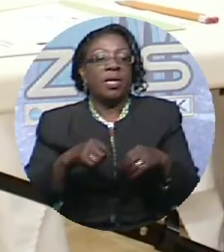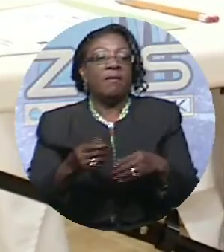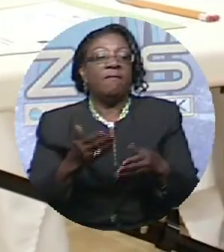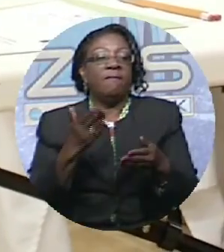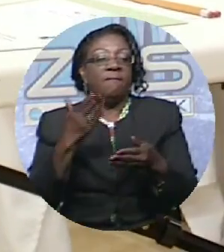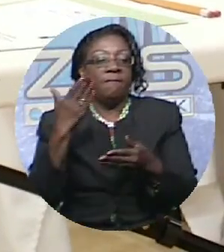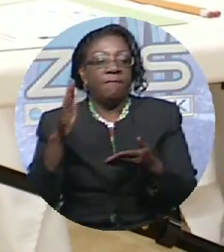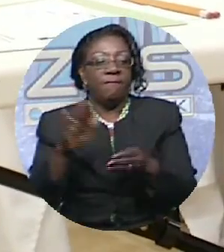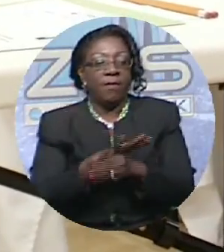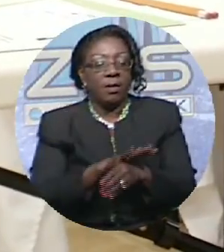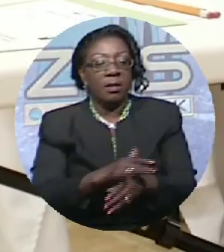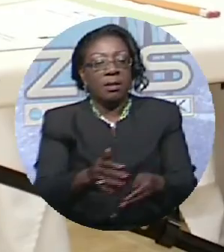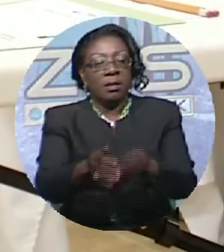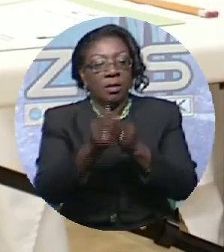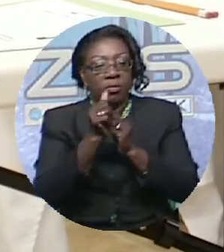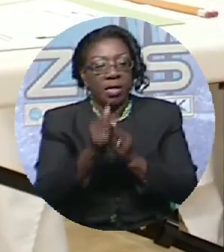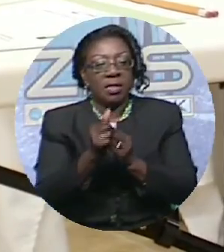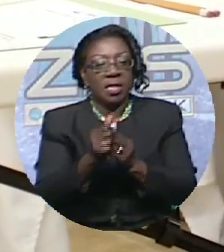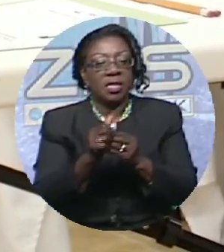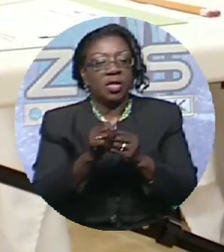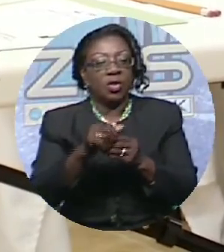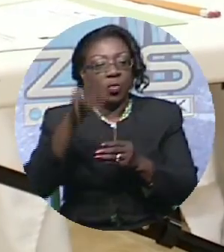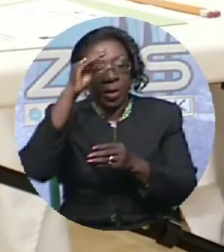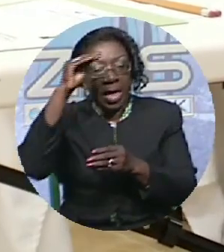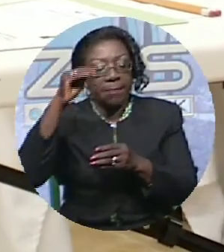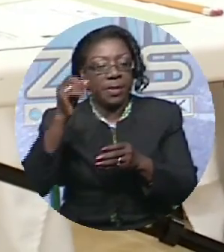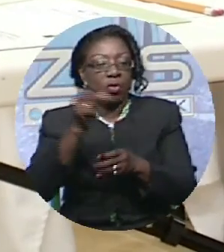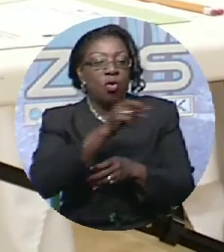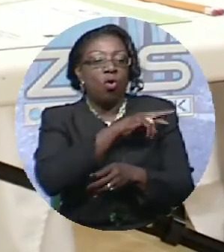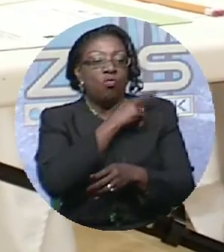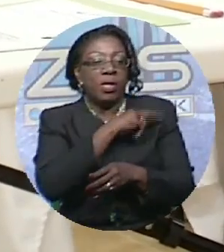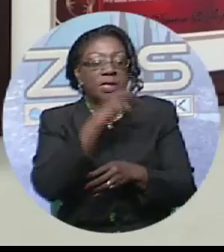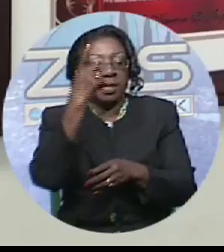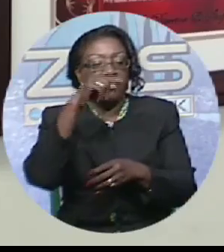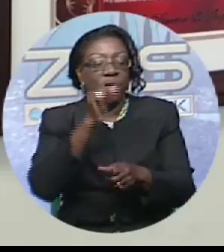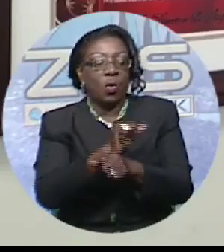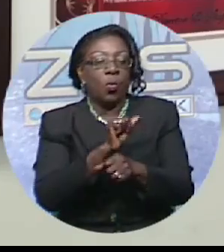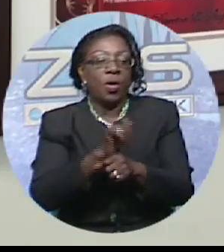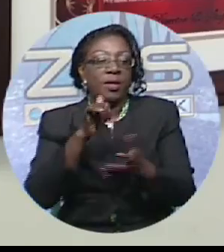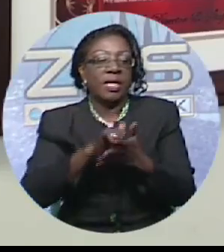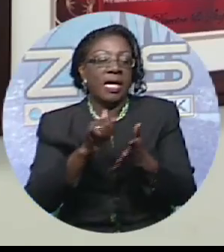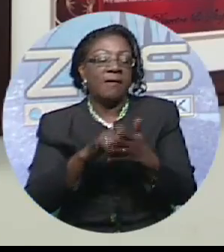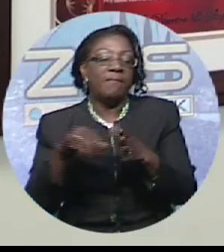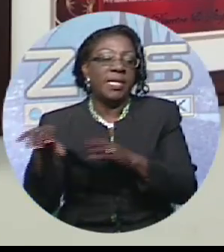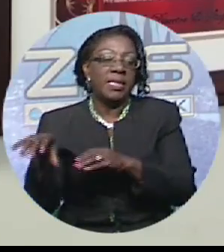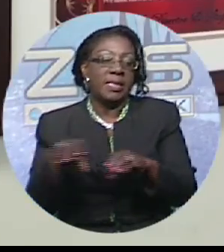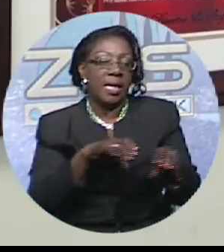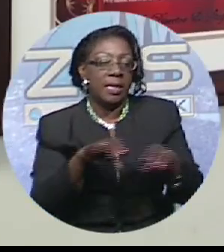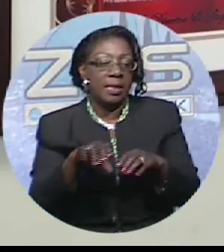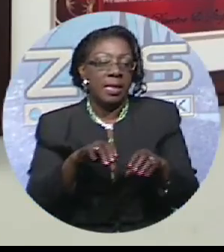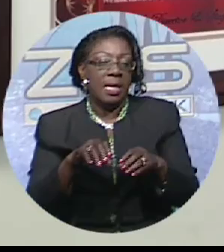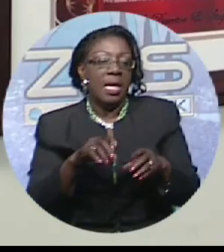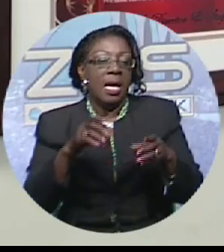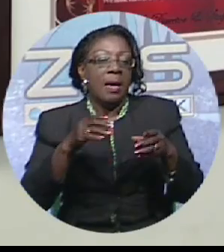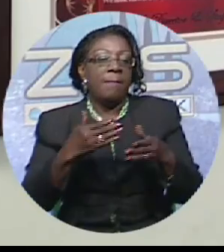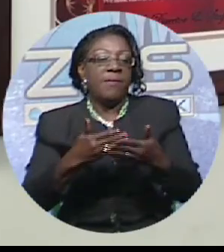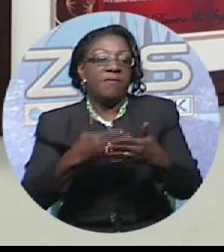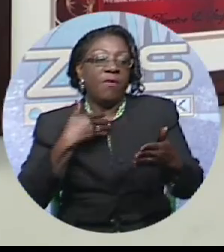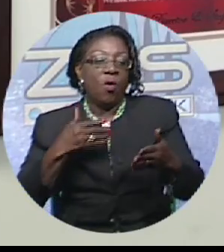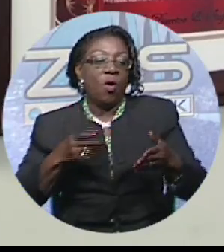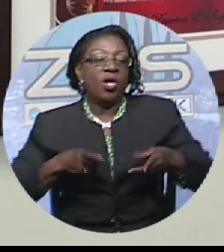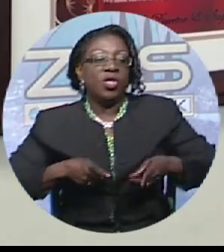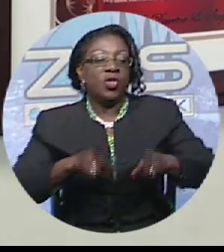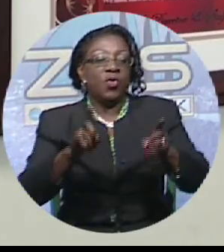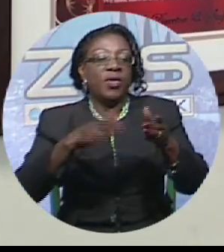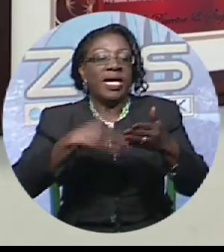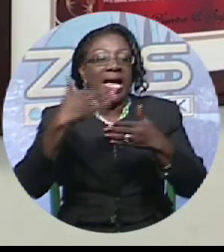National Emergency Management Agency and Captain Russell for the work that had been done prior to impact and during impact and even after